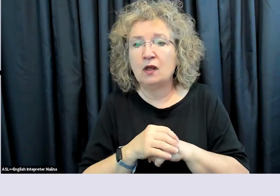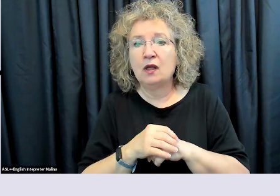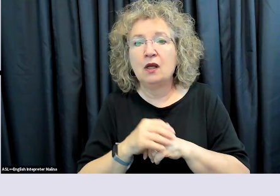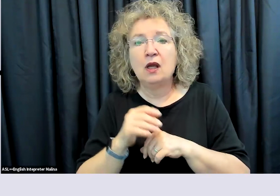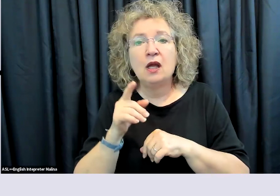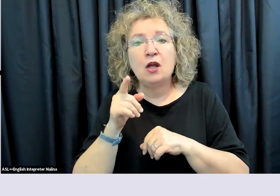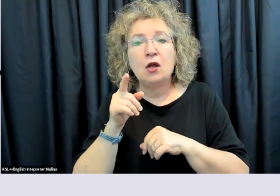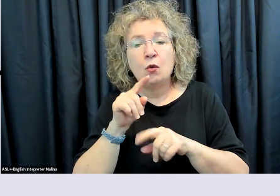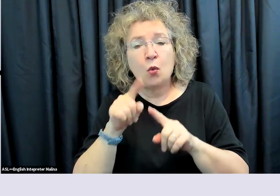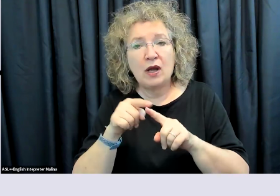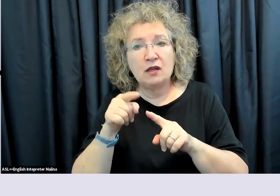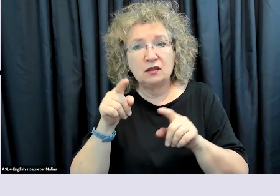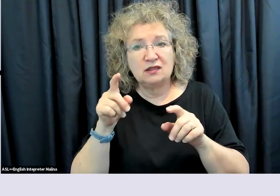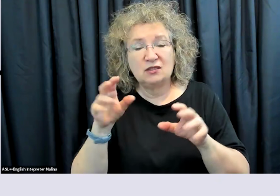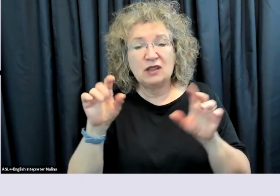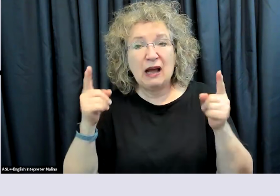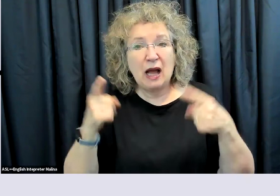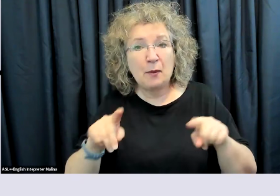drinkable water.